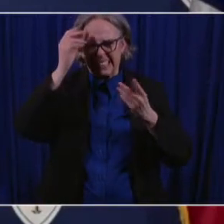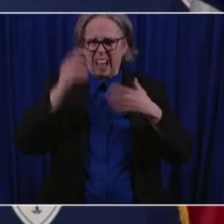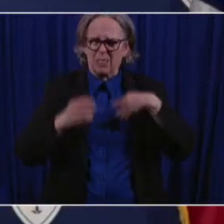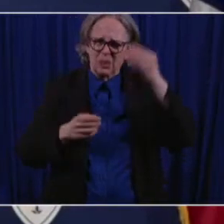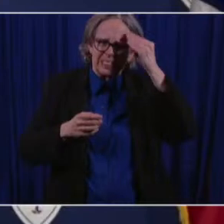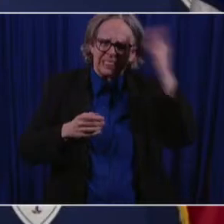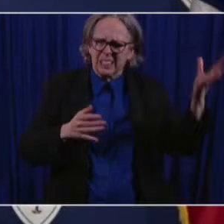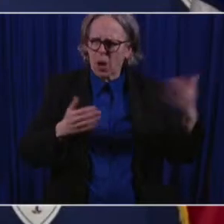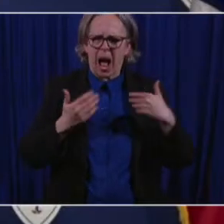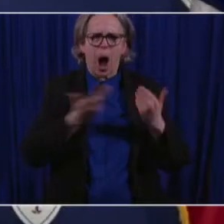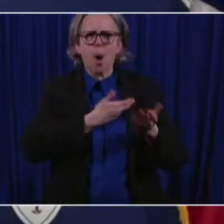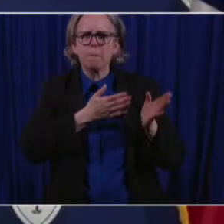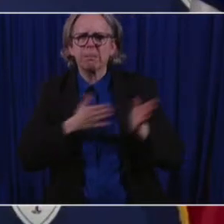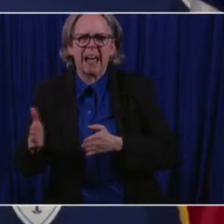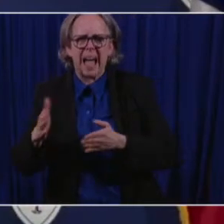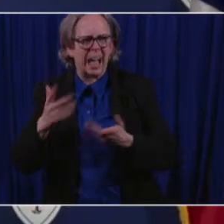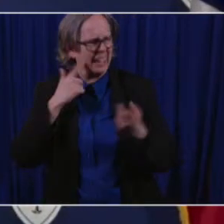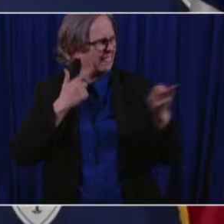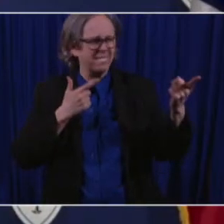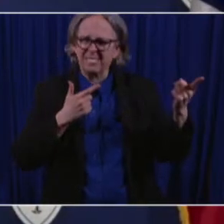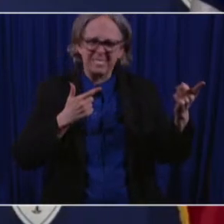that.